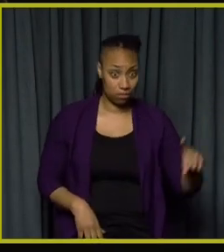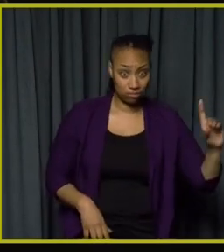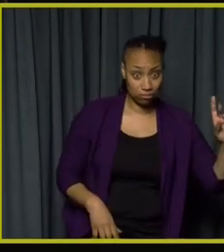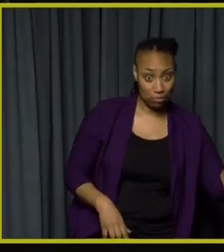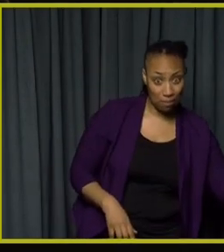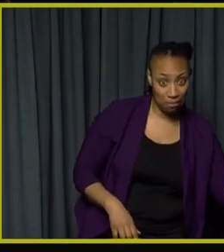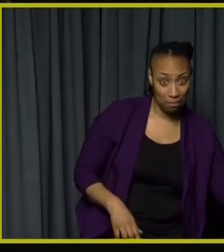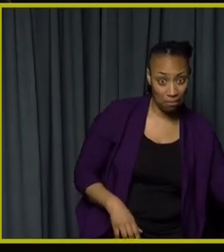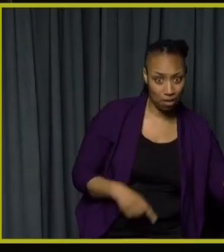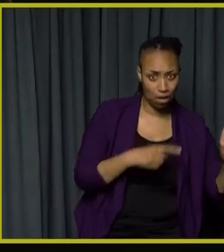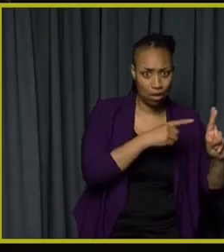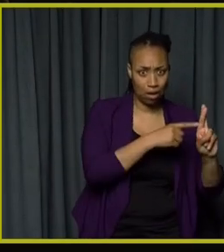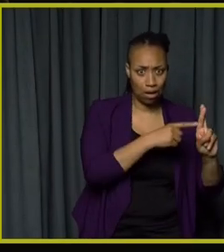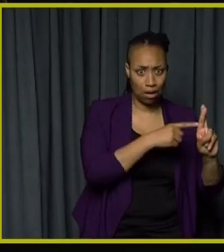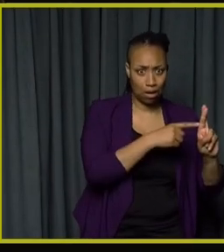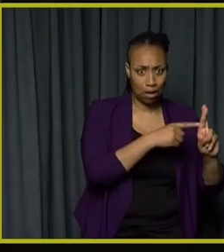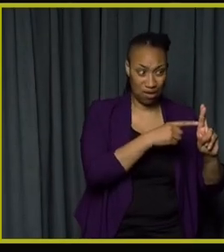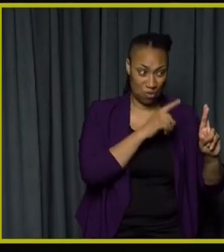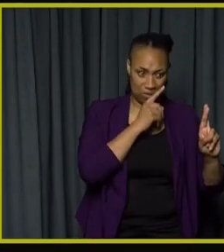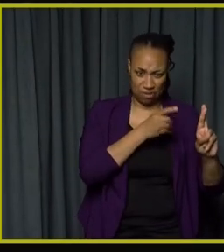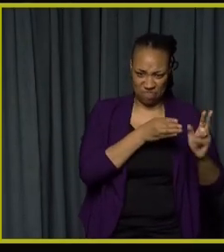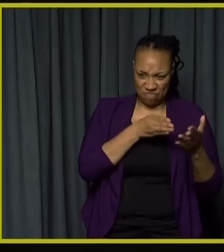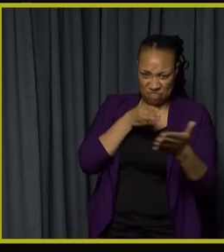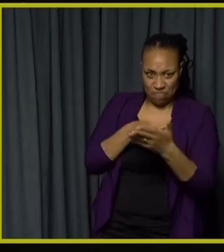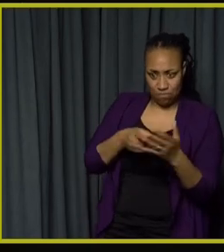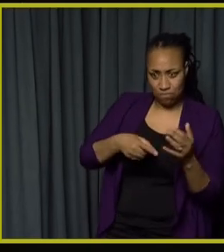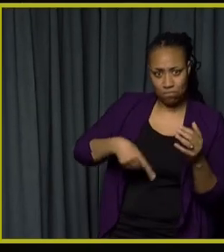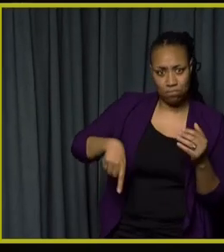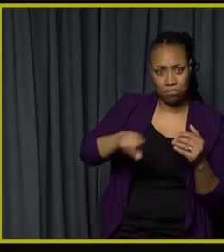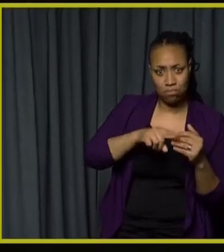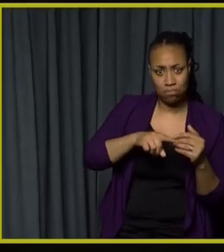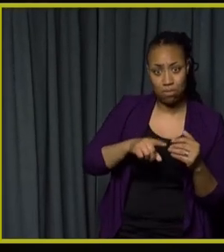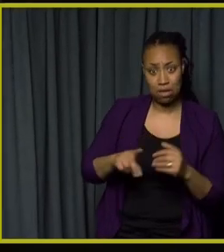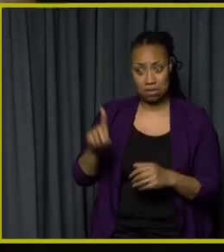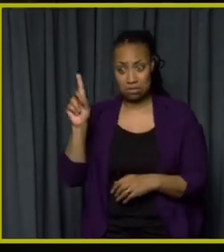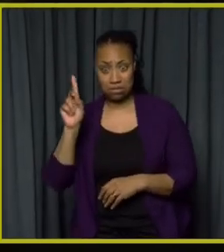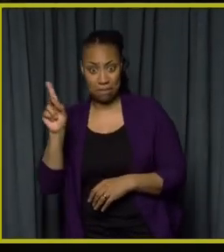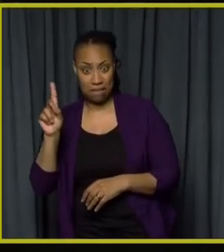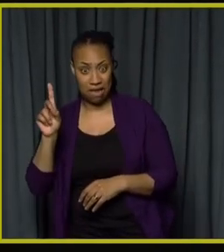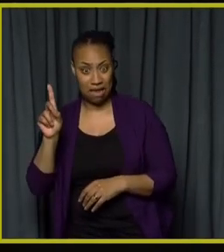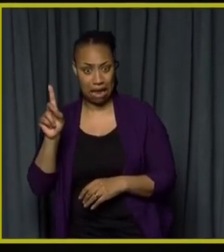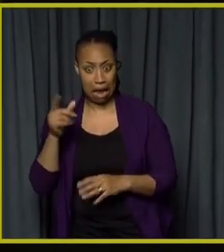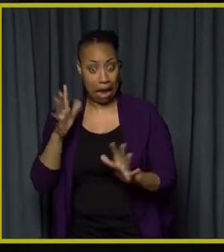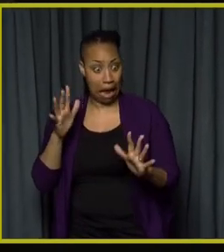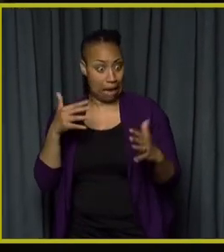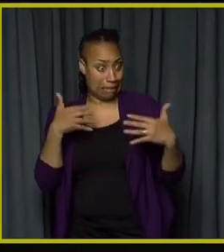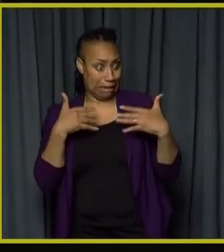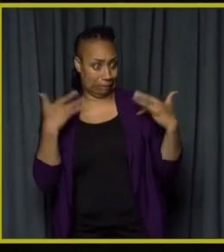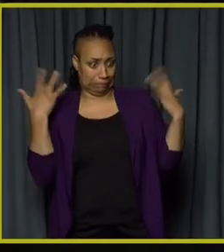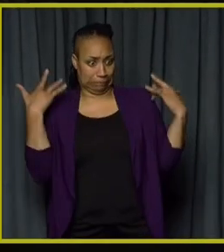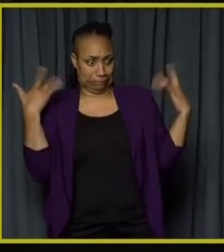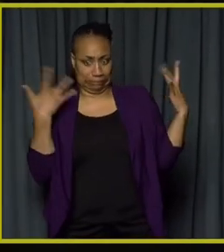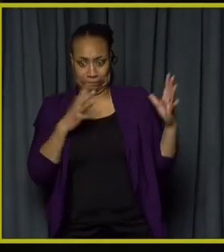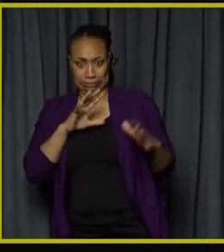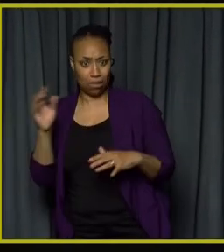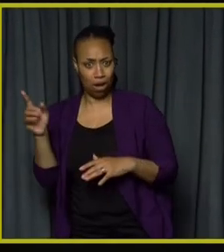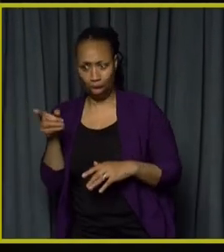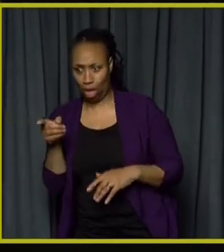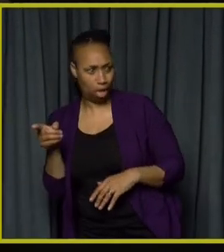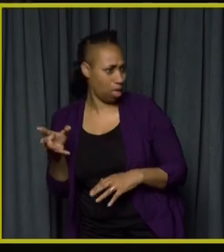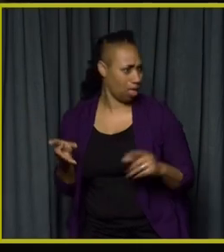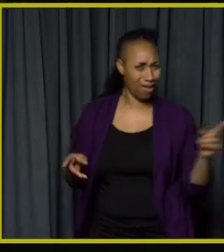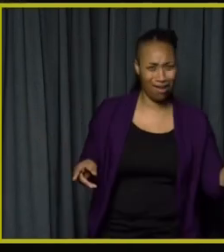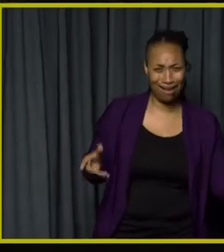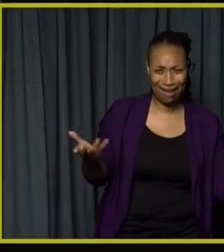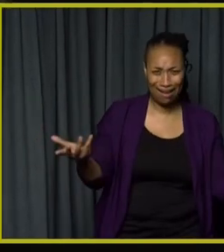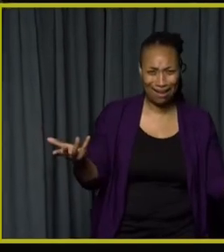Democrats racialized poverty and too many Democrats run from poverty. It's time to say every piece